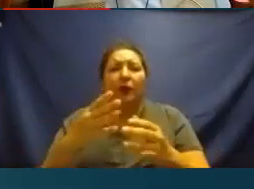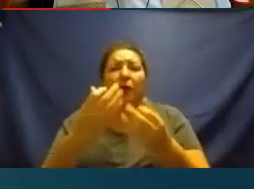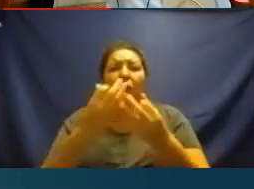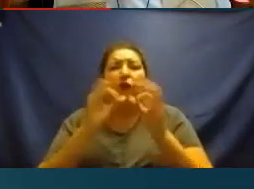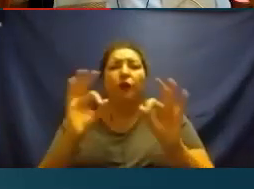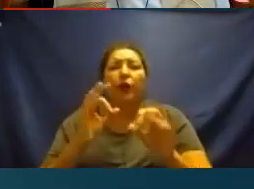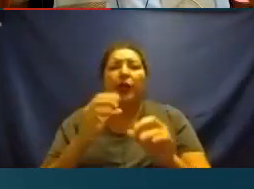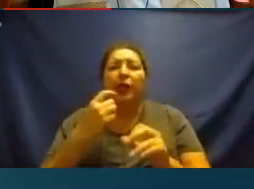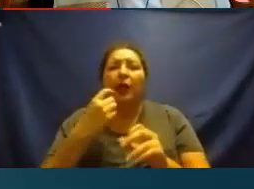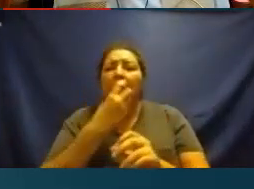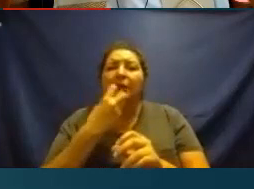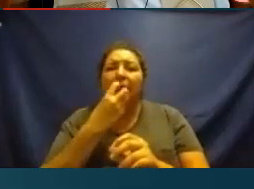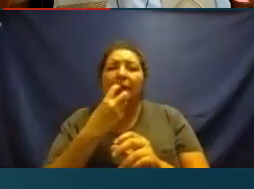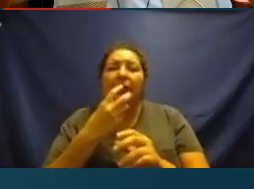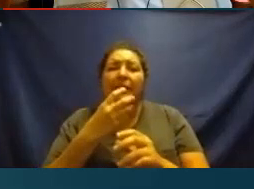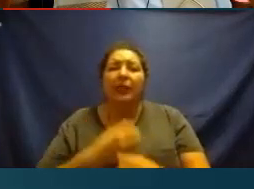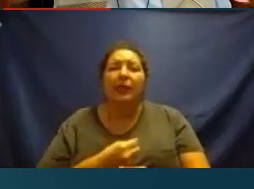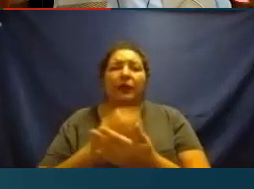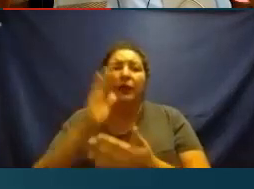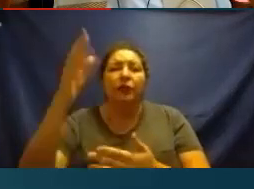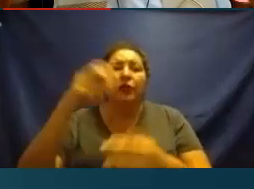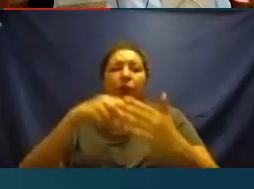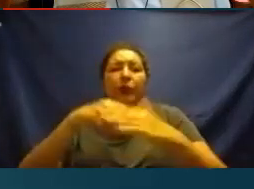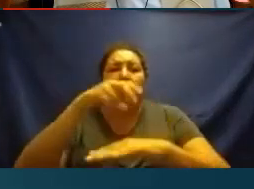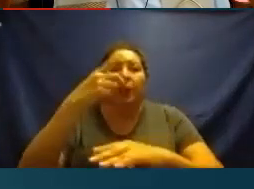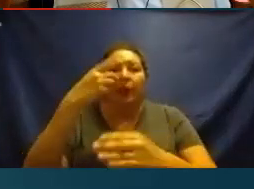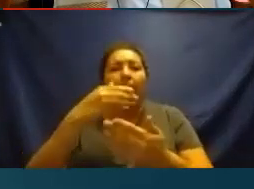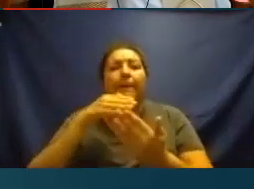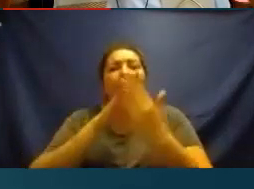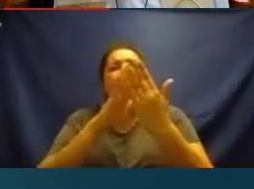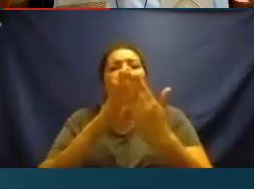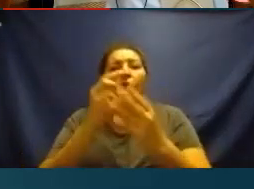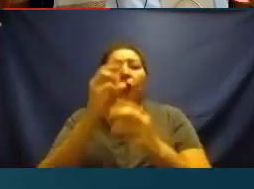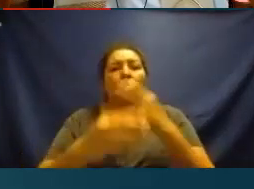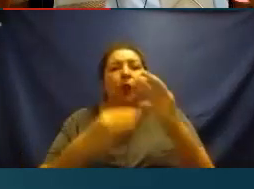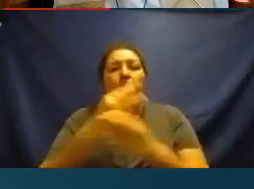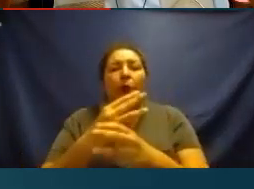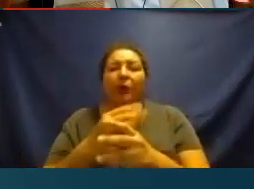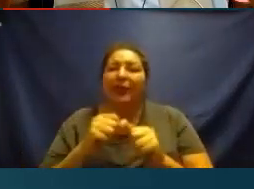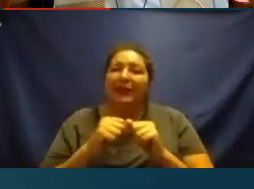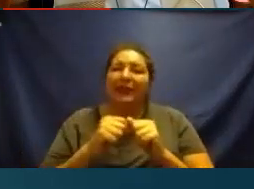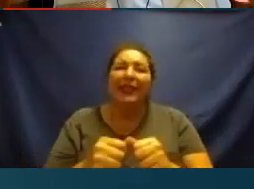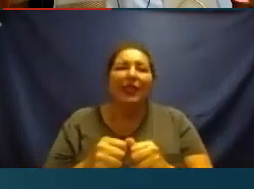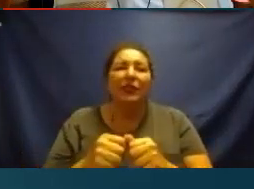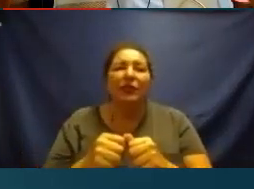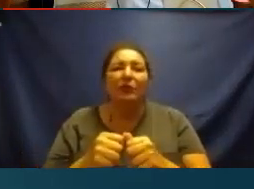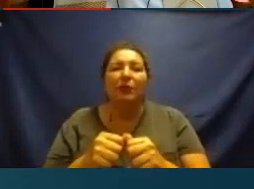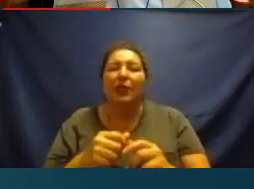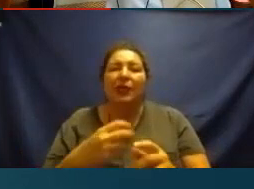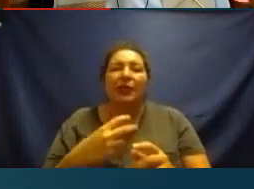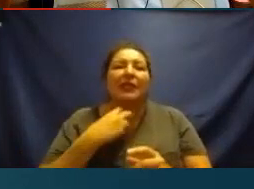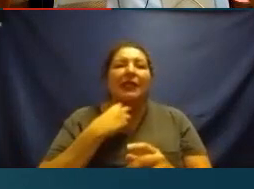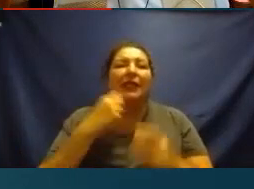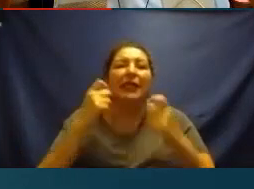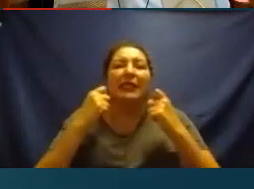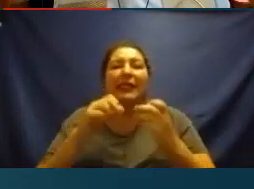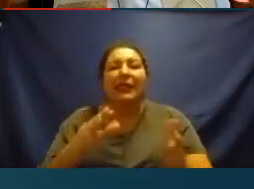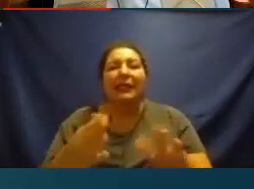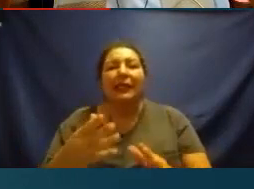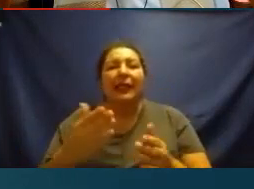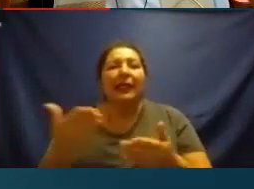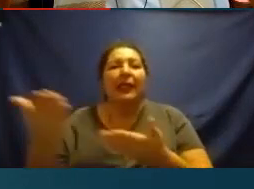your resurrection before a world still held captive to sin and death. Give us courage to go into every place